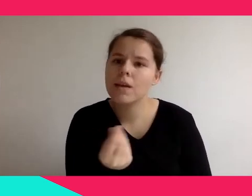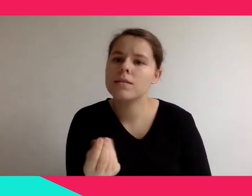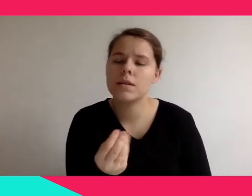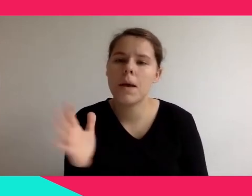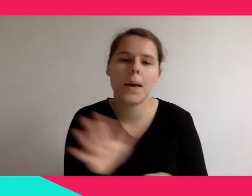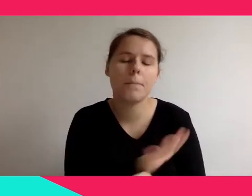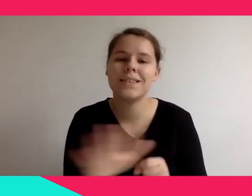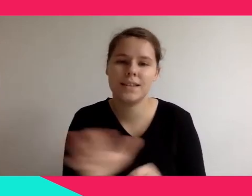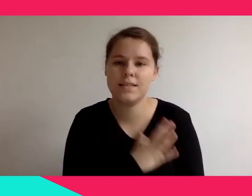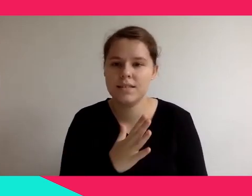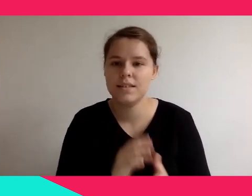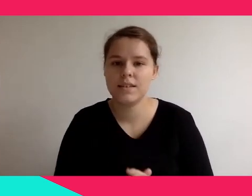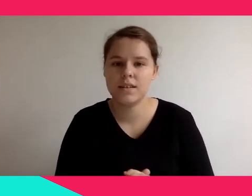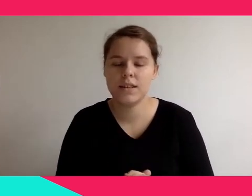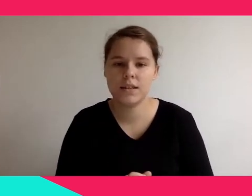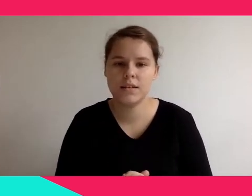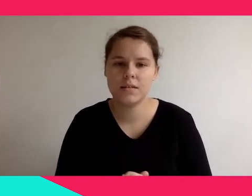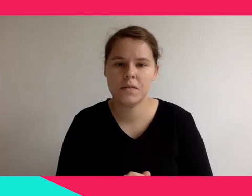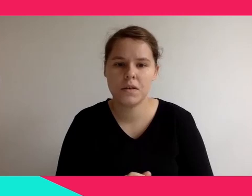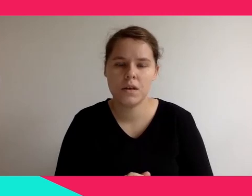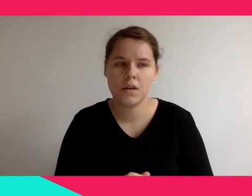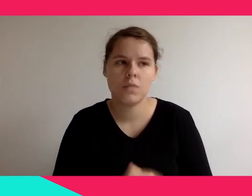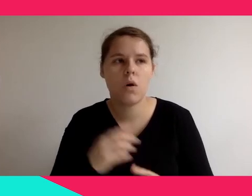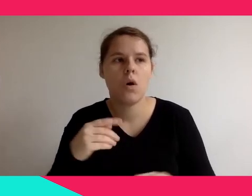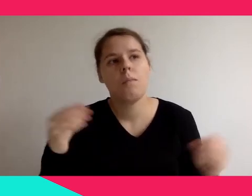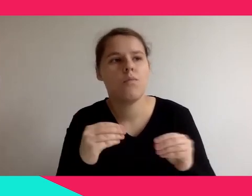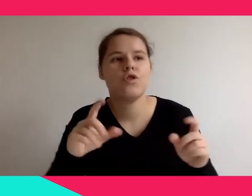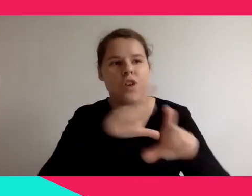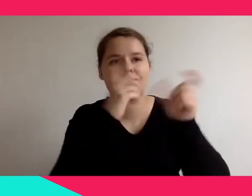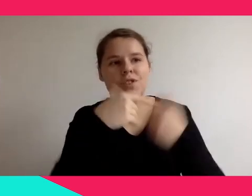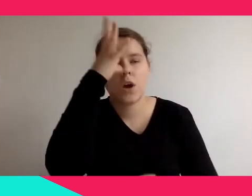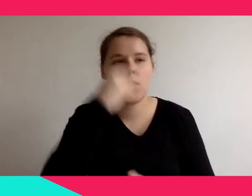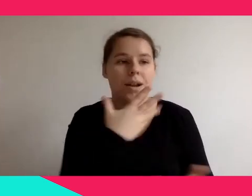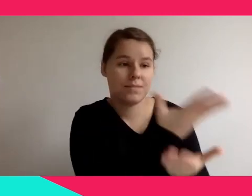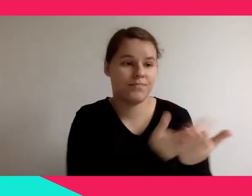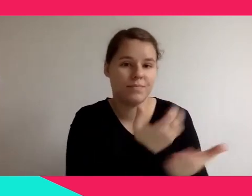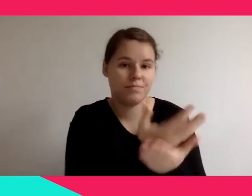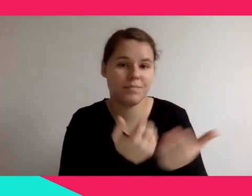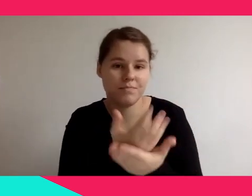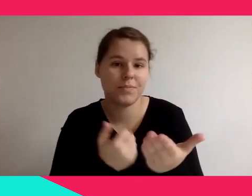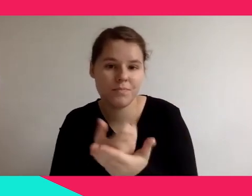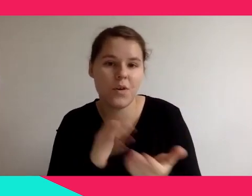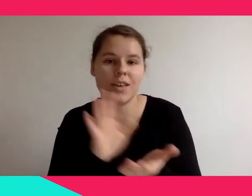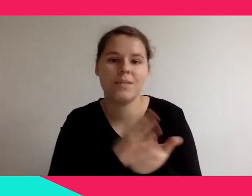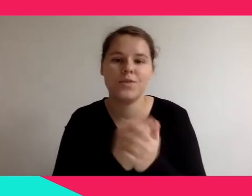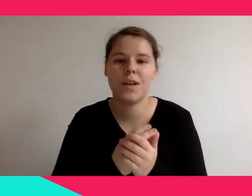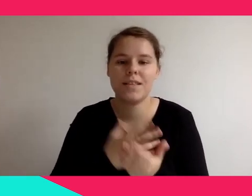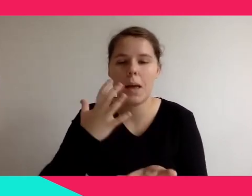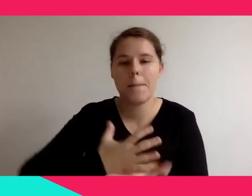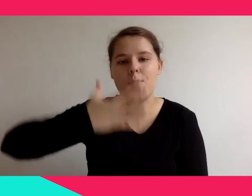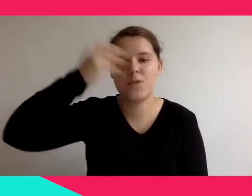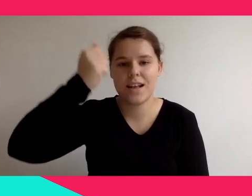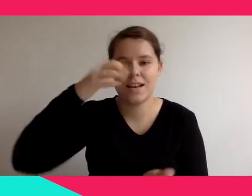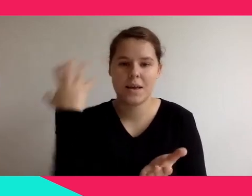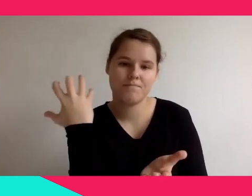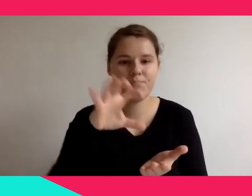There's nothing wrong with that. But they wanted in their ad campaign and on their bottles, they wanted the statement,